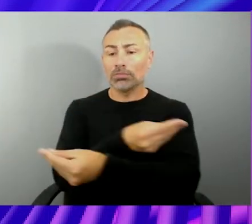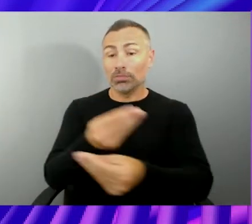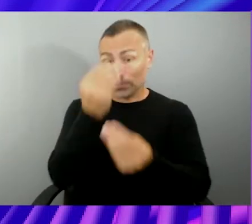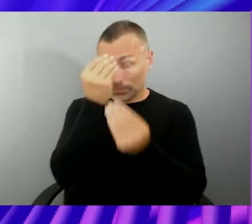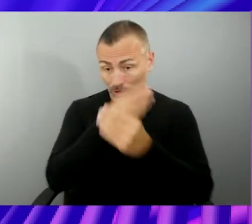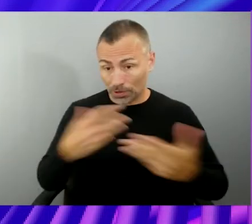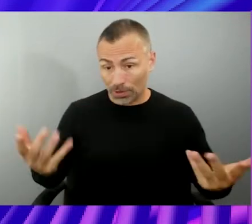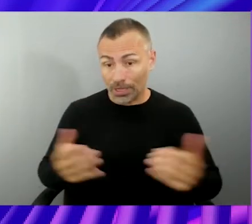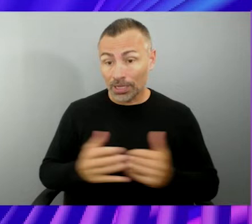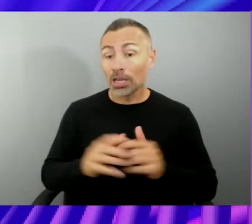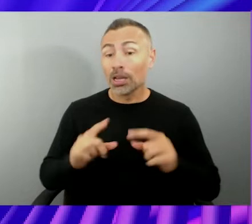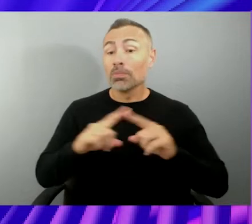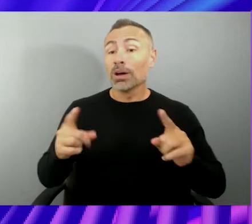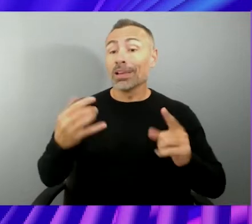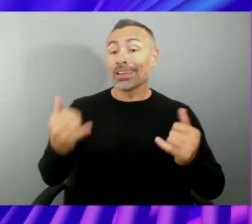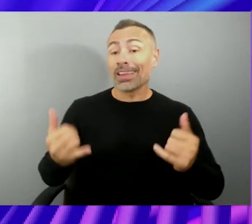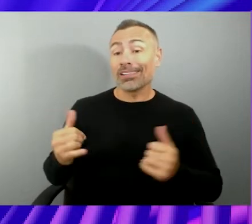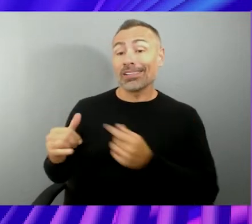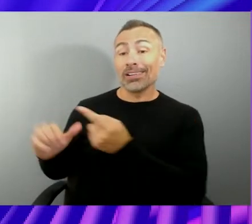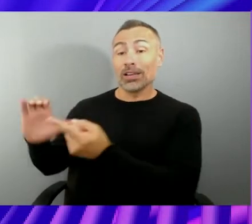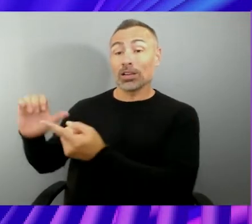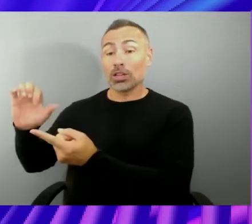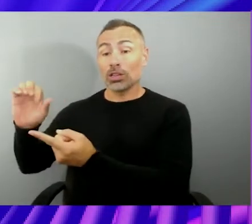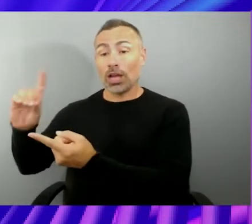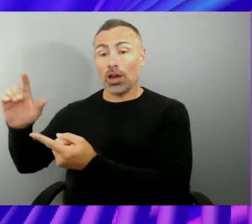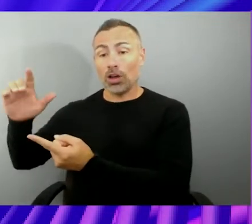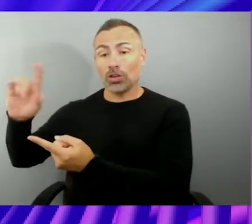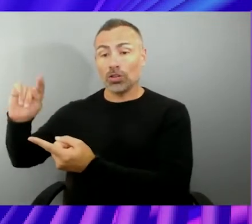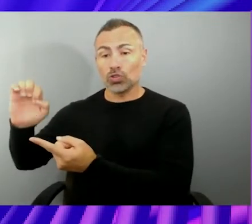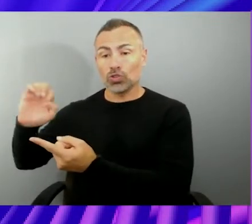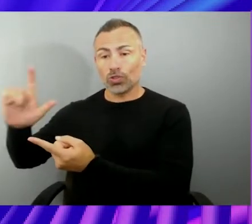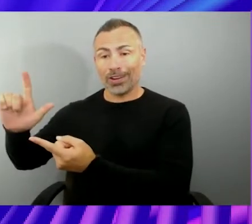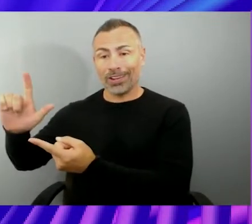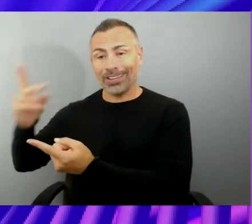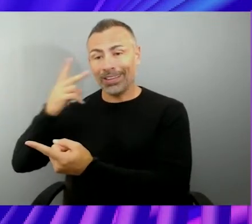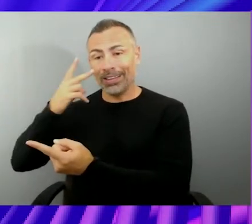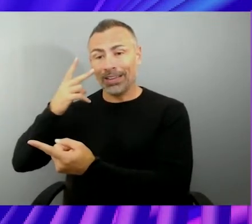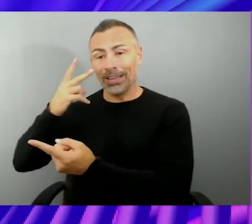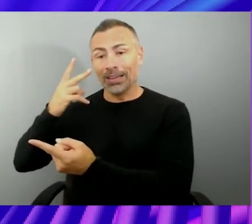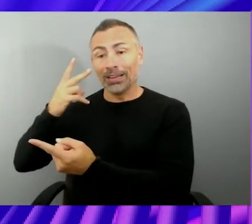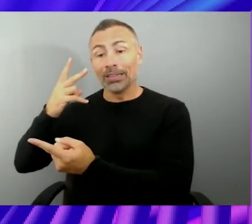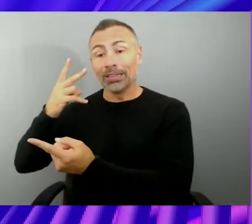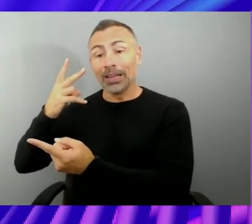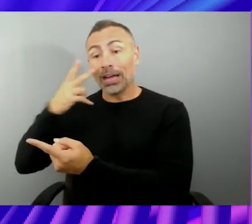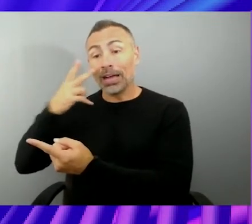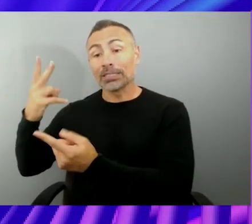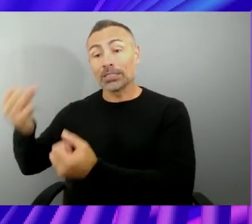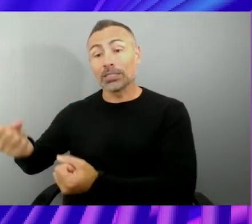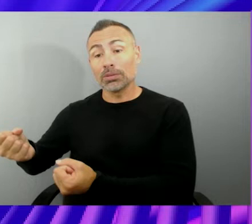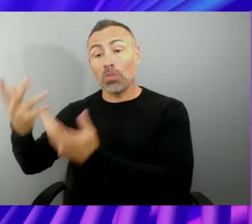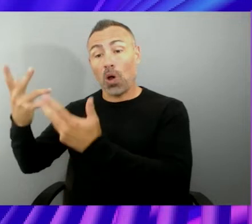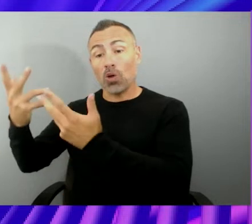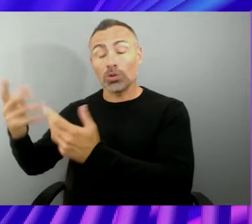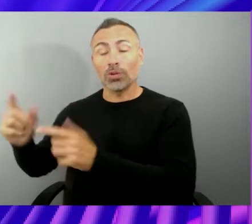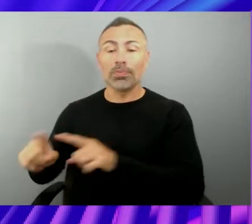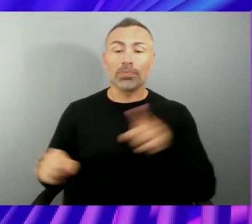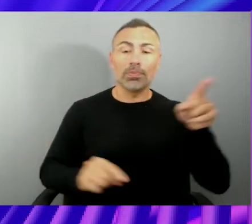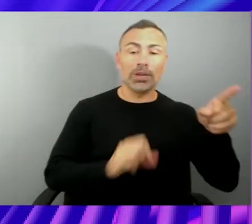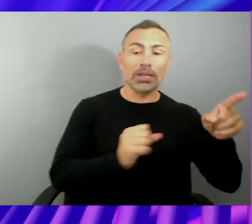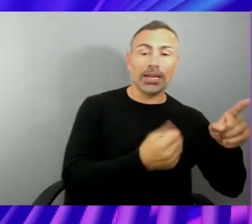one event at a time, S3, where I could view one event at a time, and now I can look at multiple events at a time. So already we're